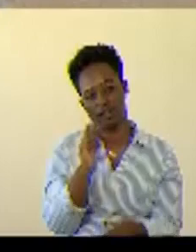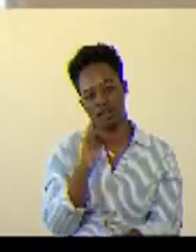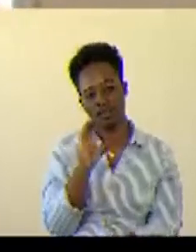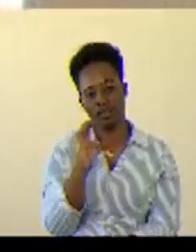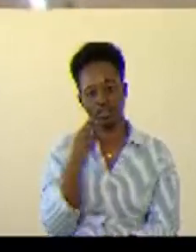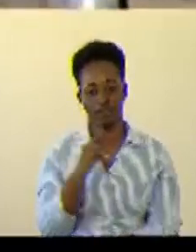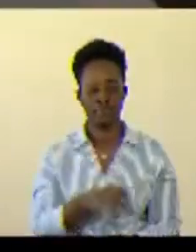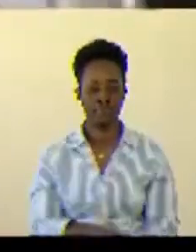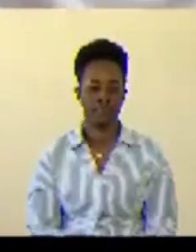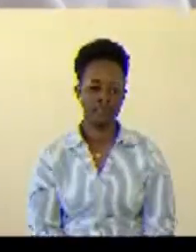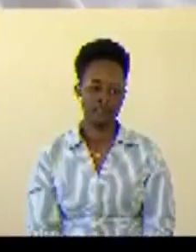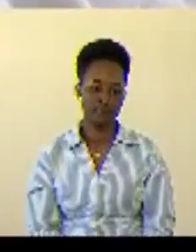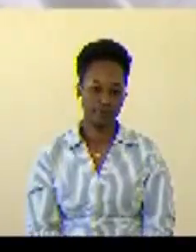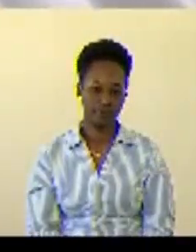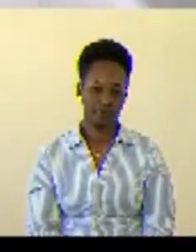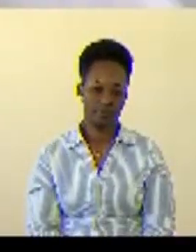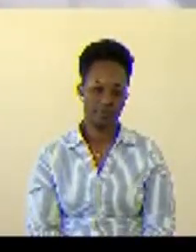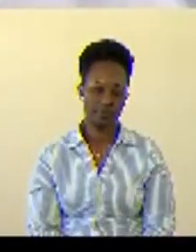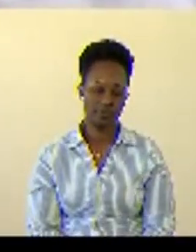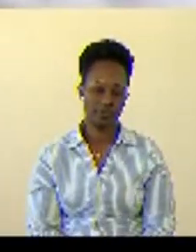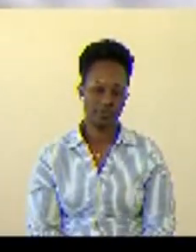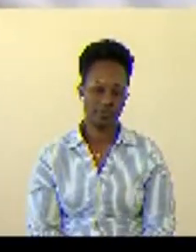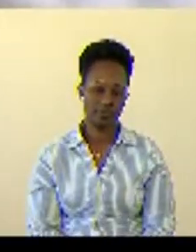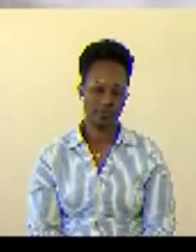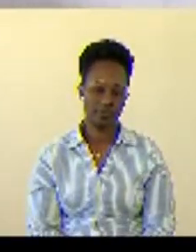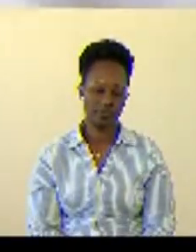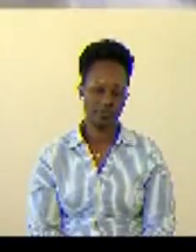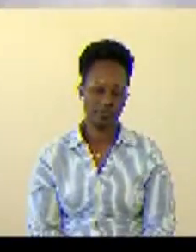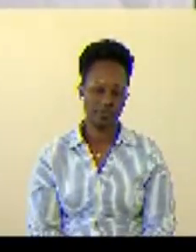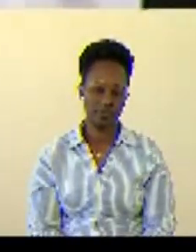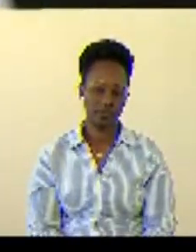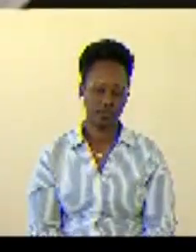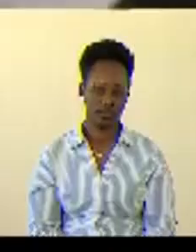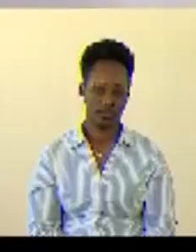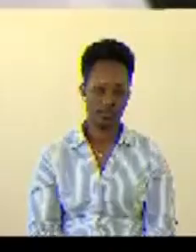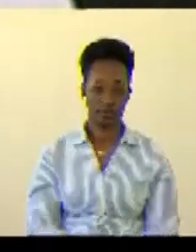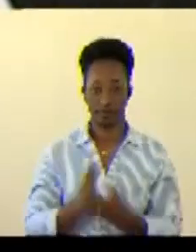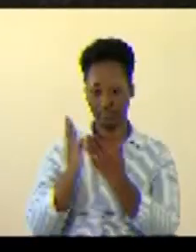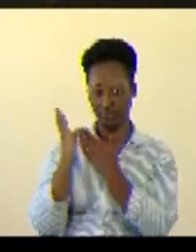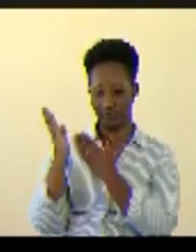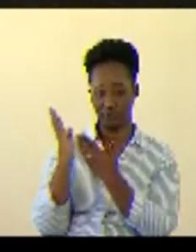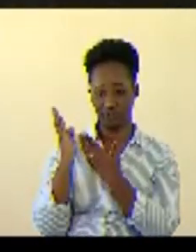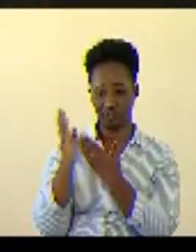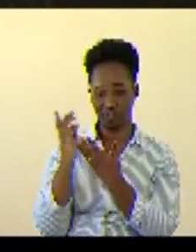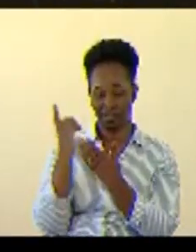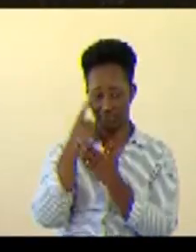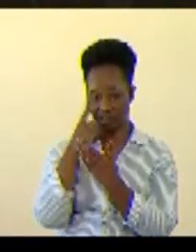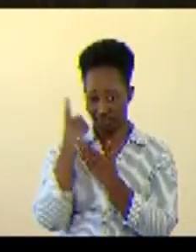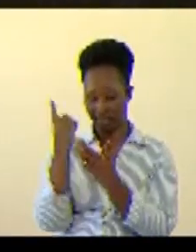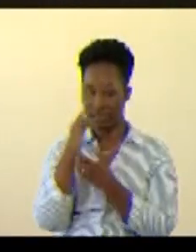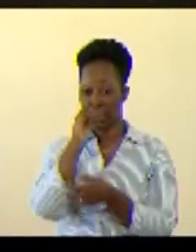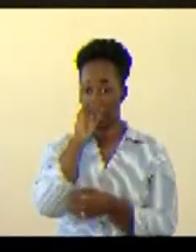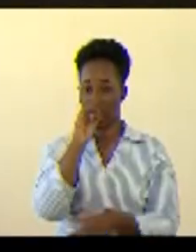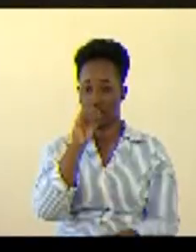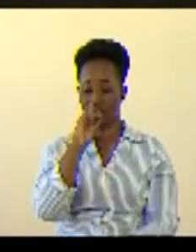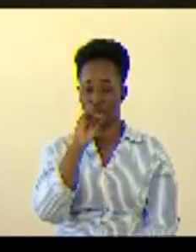to power the iodine solution, and you try to see, this is the iodine solution I'm talking about. You can see